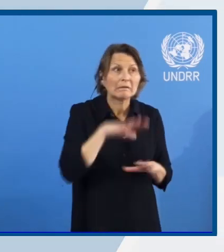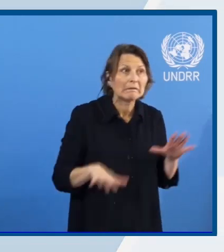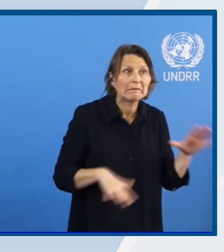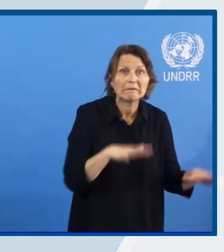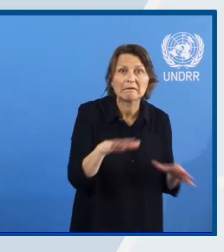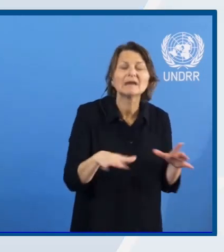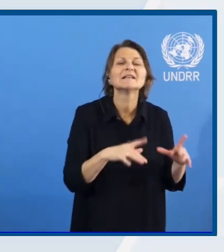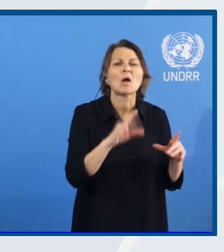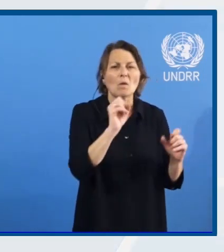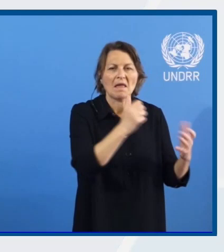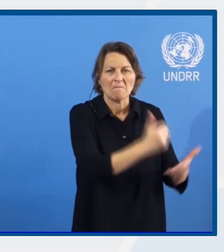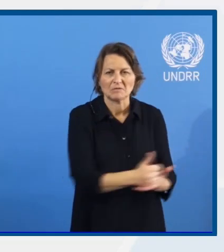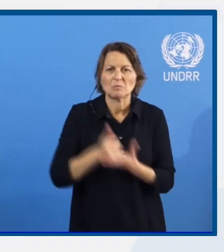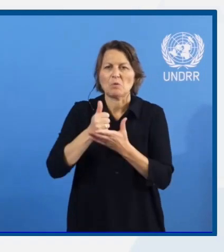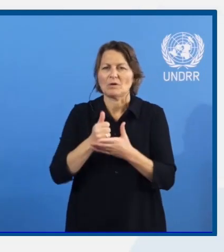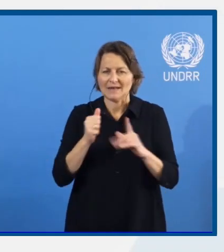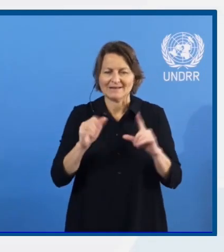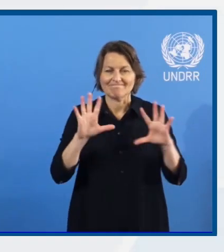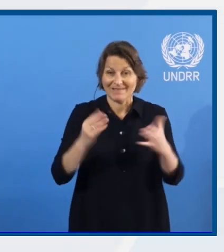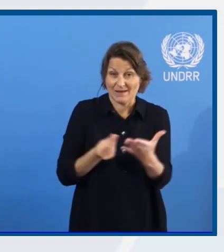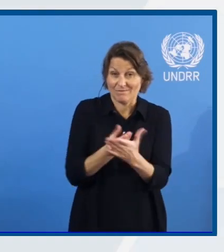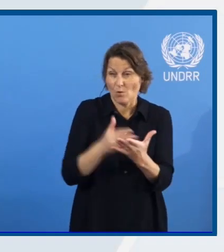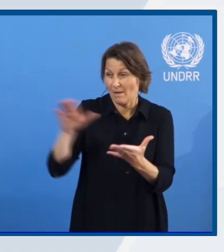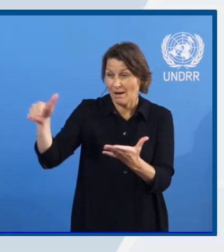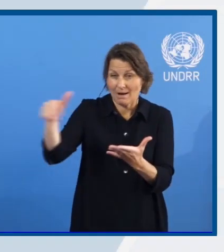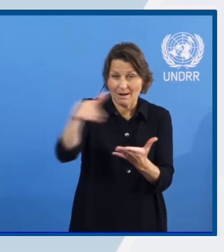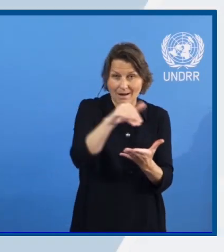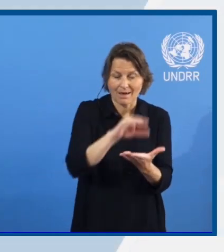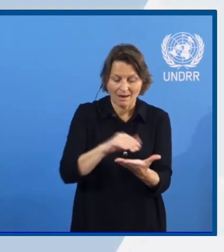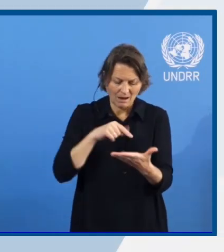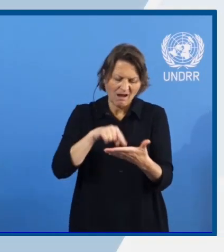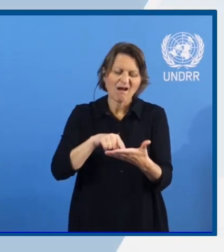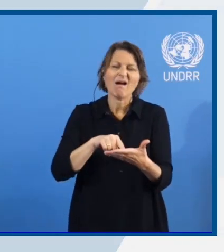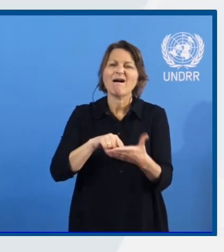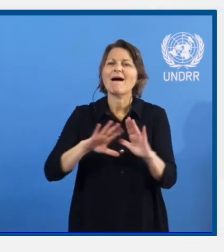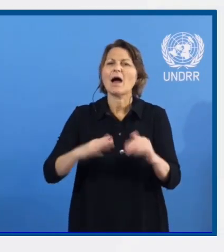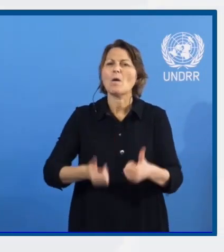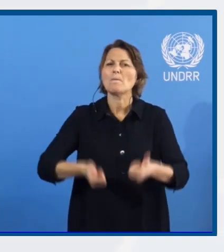to generate information that enabled then a better market response.